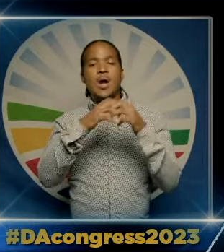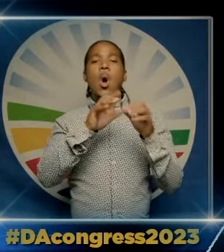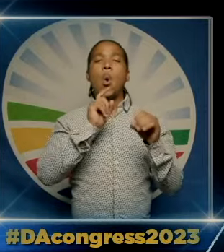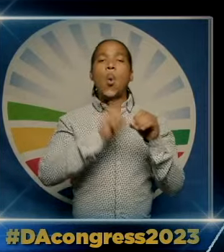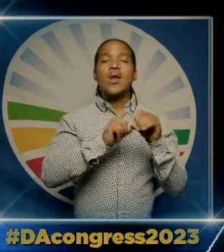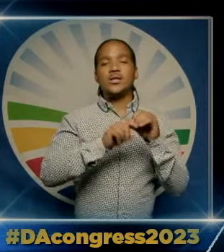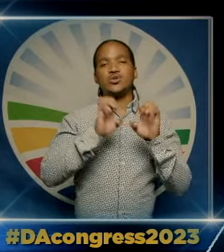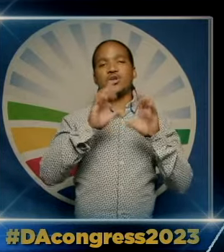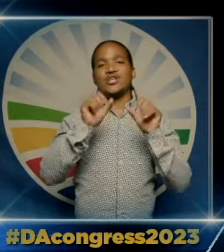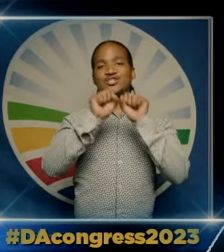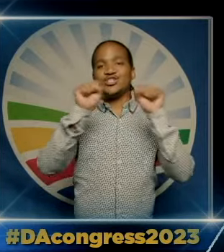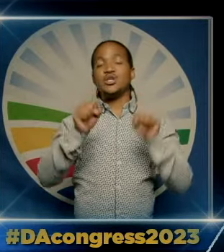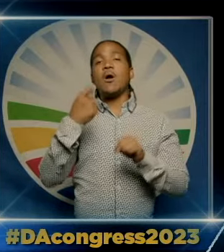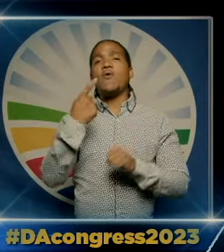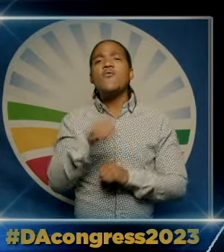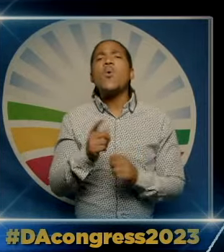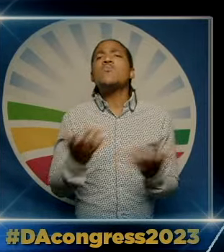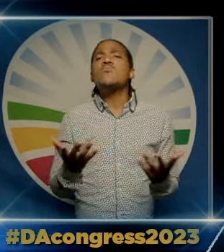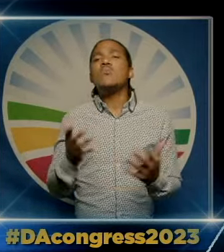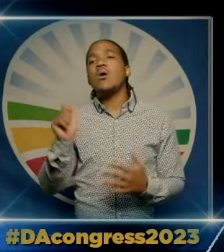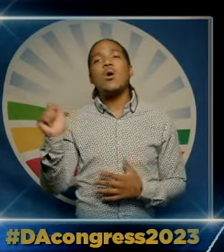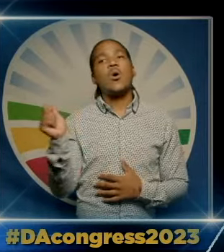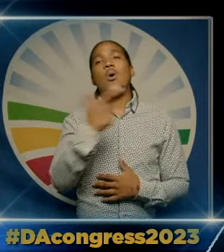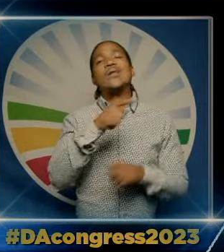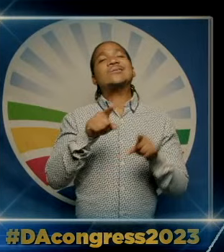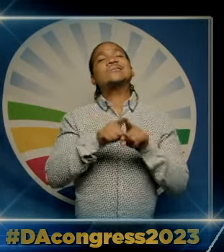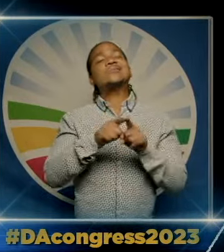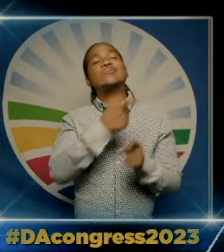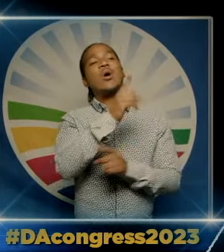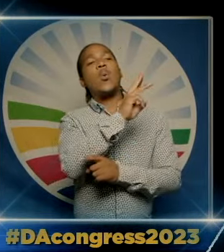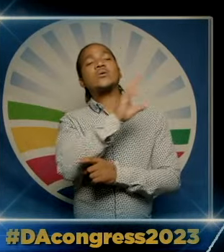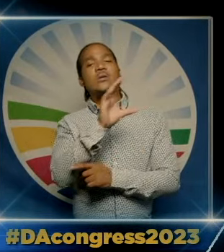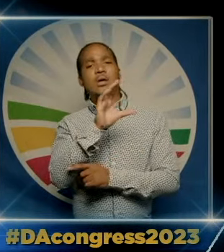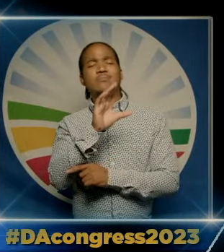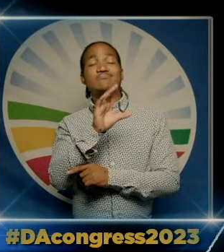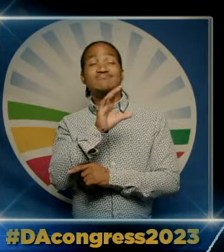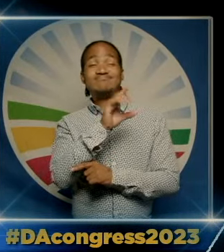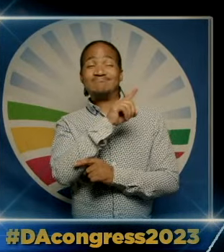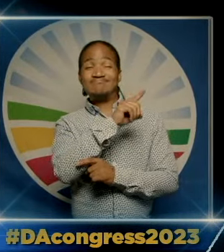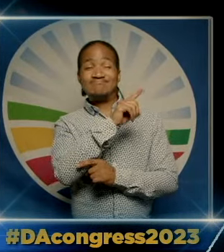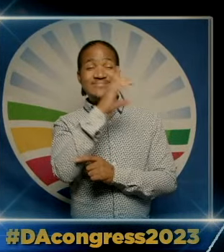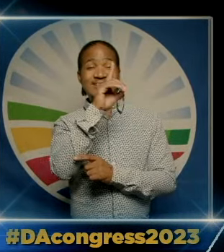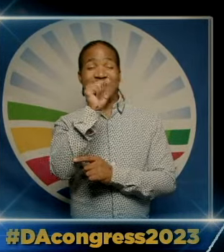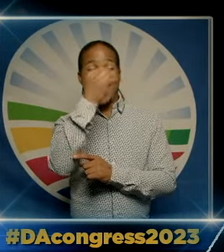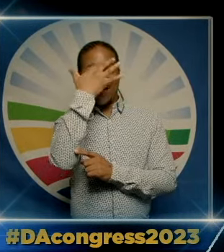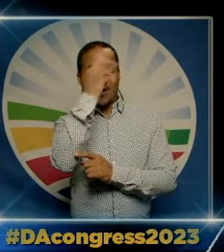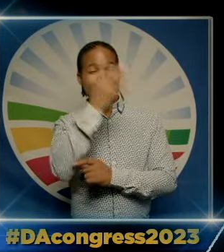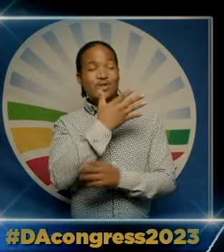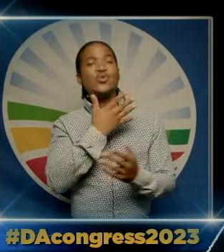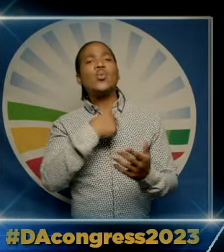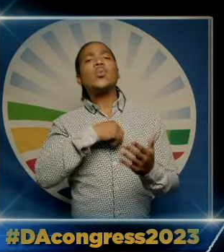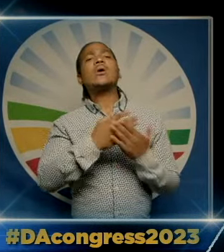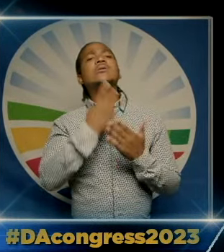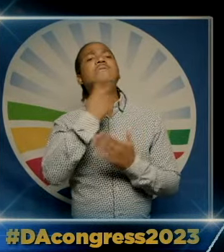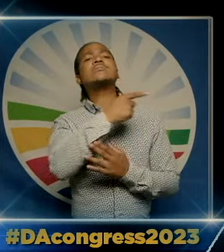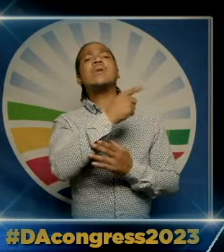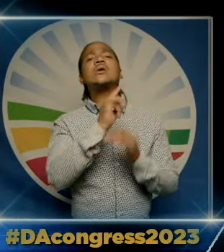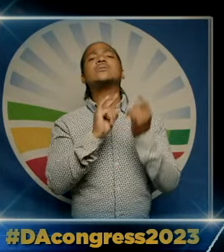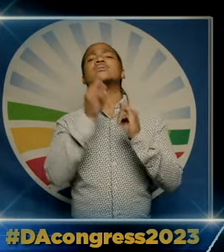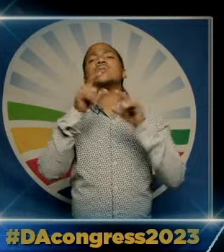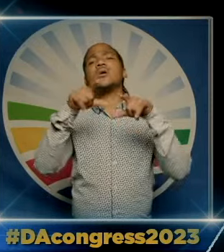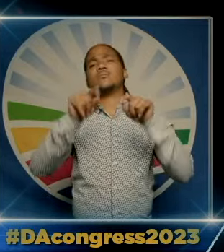all, like you already see in the Western Cape, where the DA is governing outright, like you already see in the city of Cape Town,